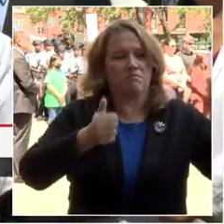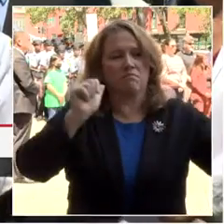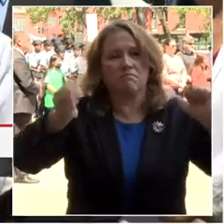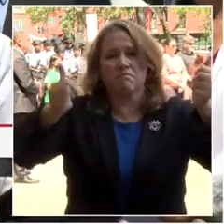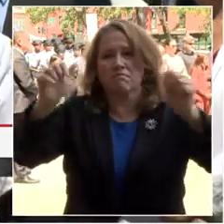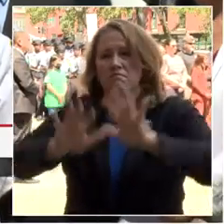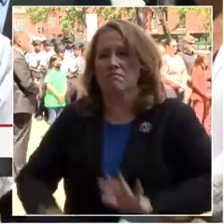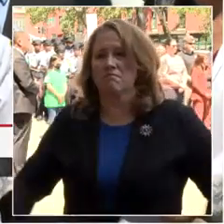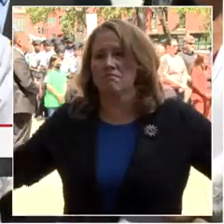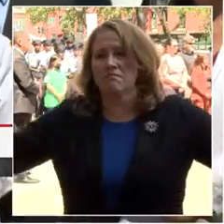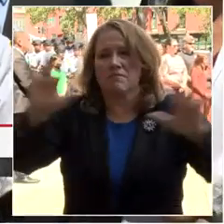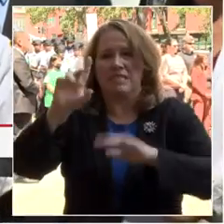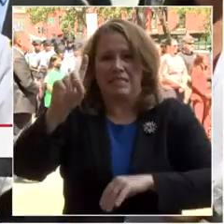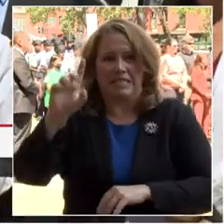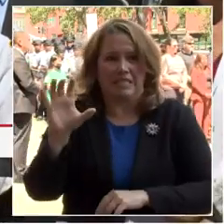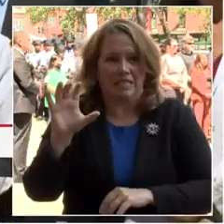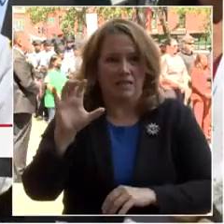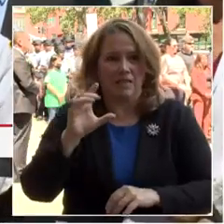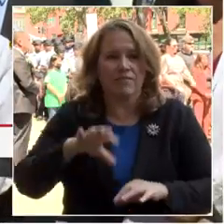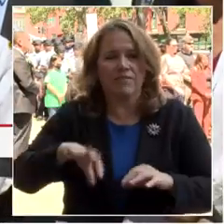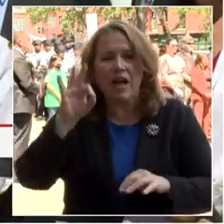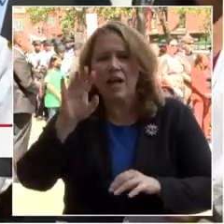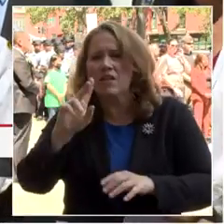need to find a location, you can visit